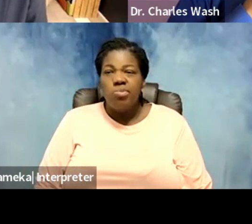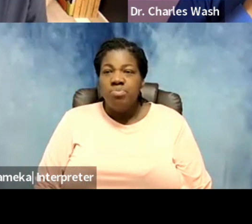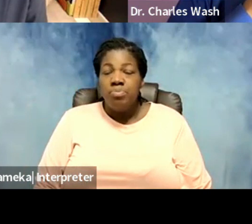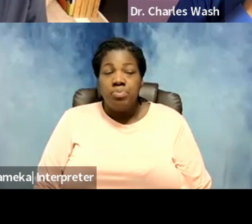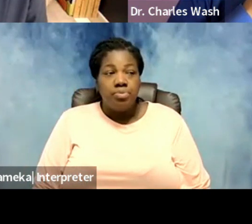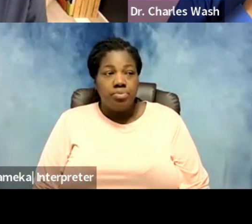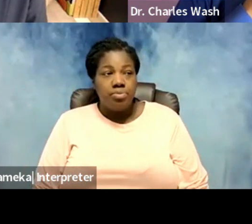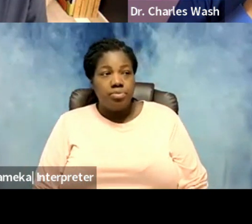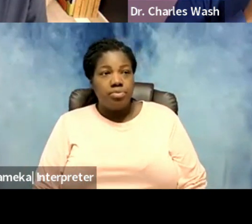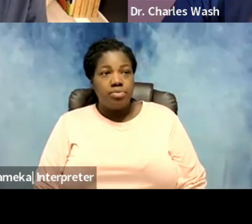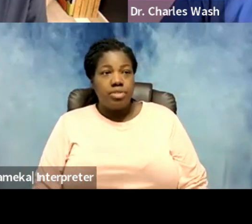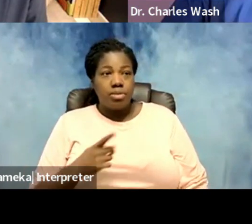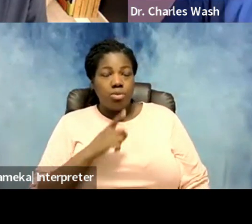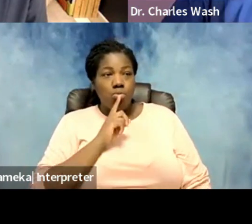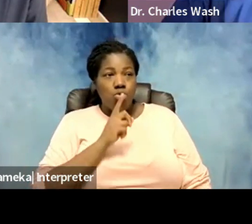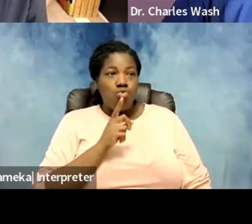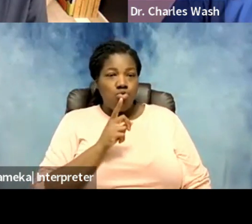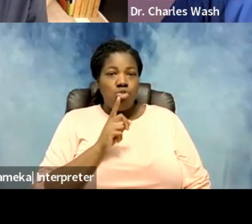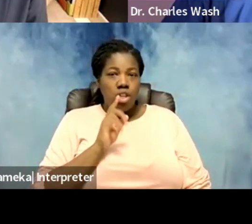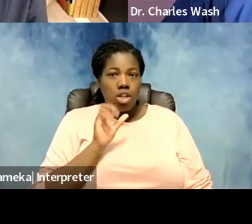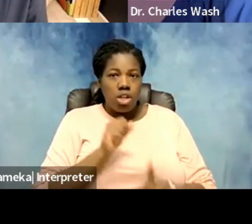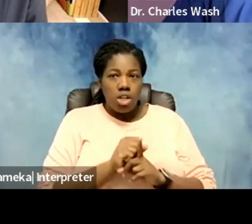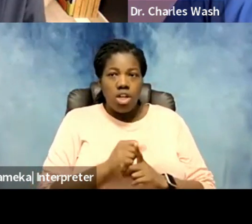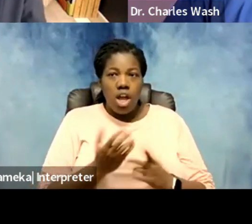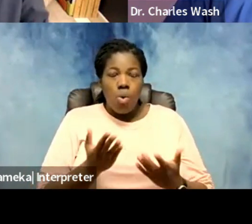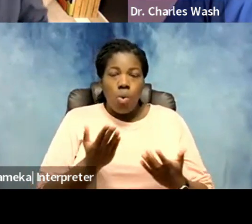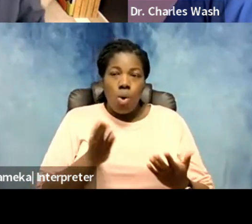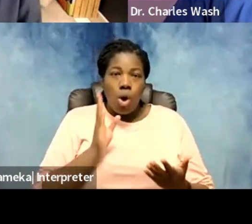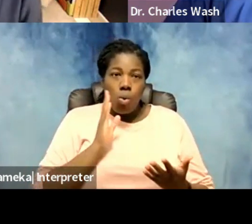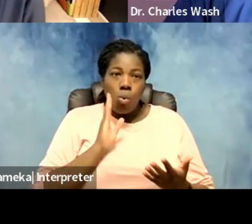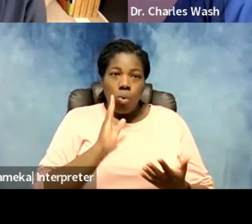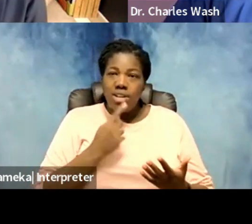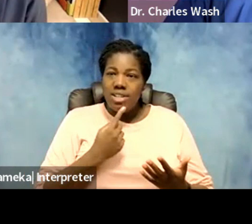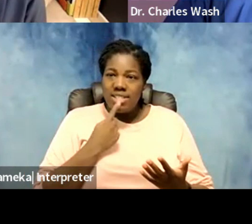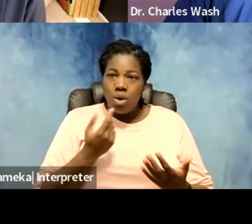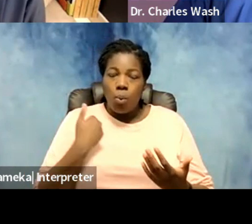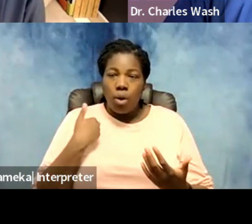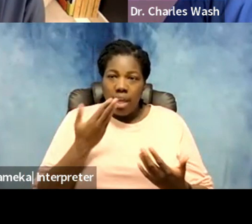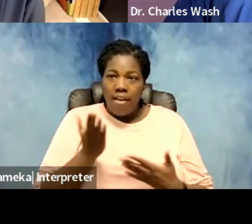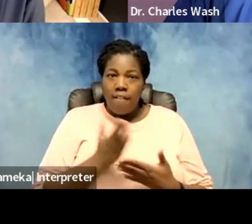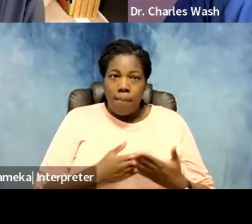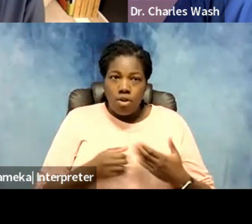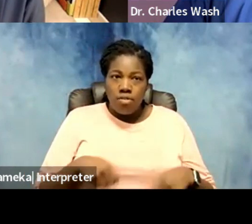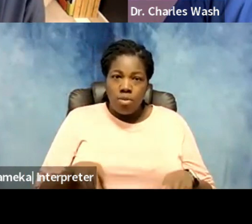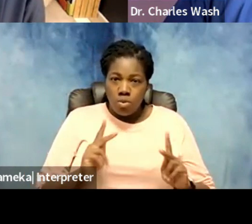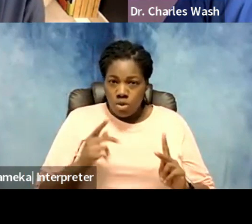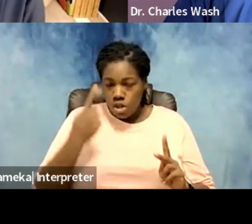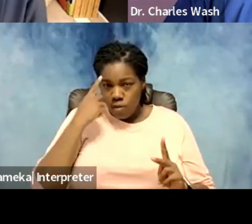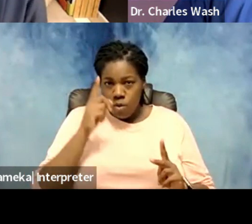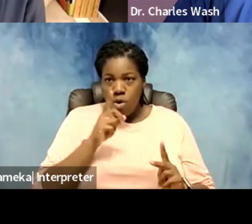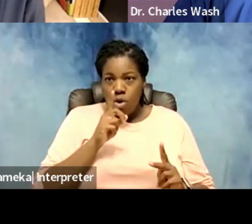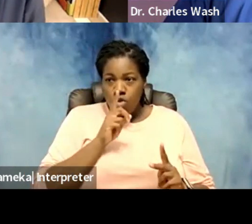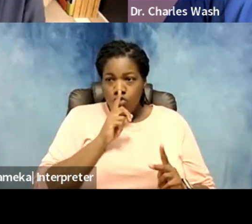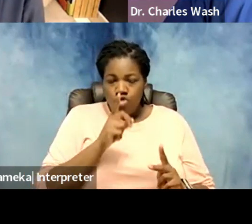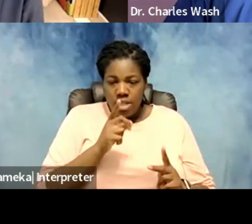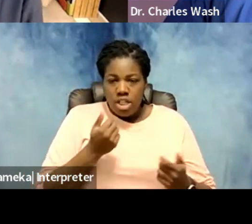And that's where something we really picked up on. And, you know, I will say that there were areas of opportunity for really, again, looking